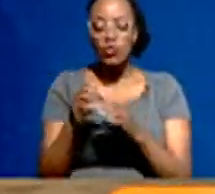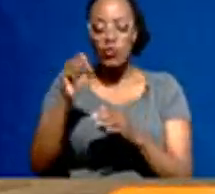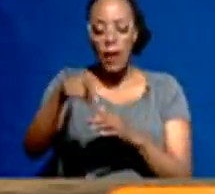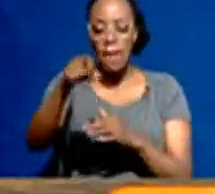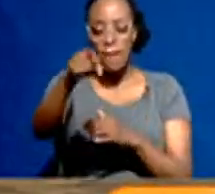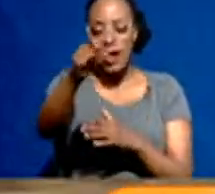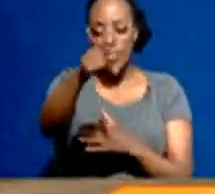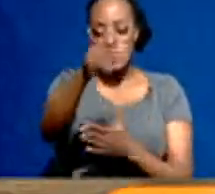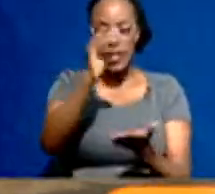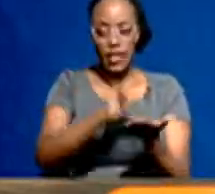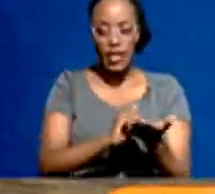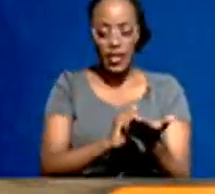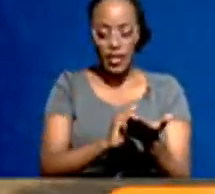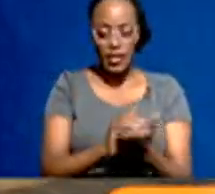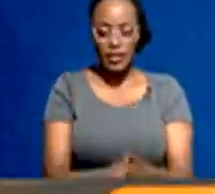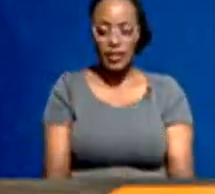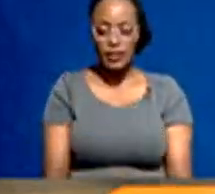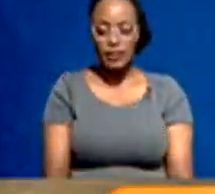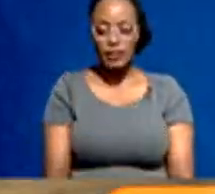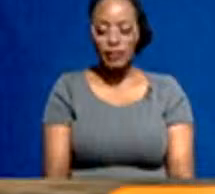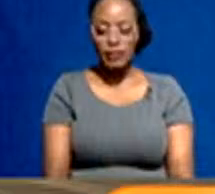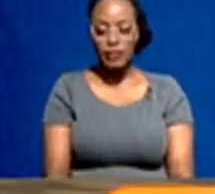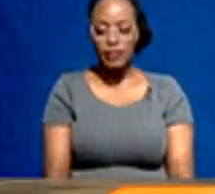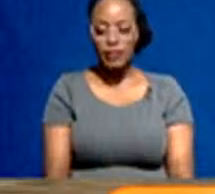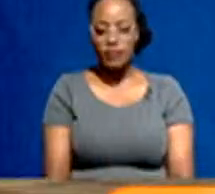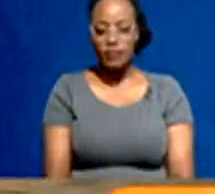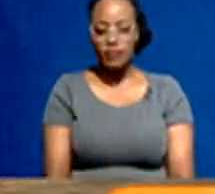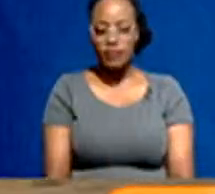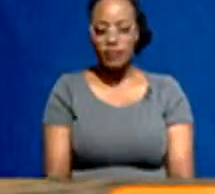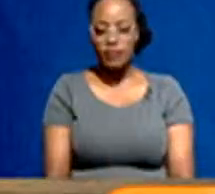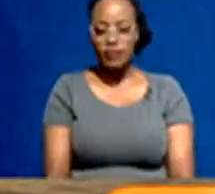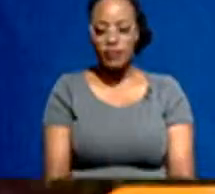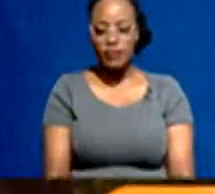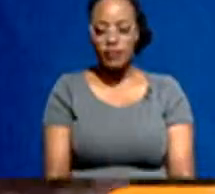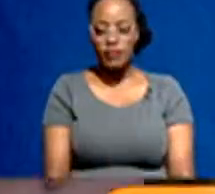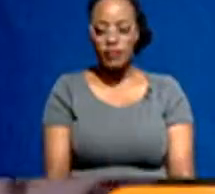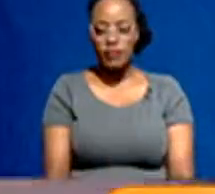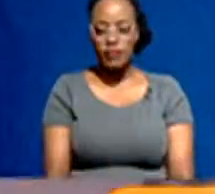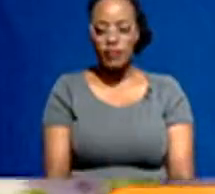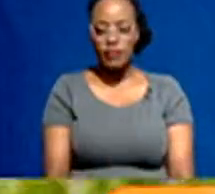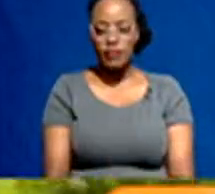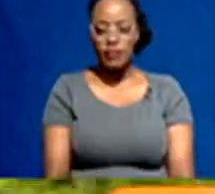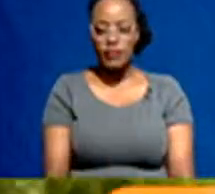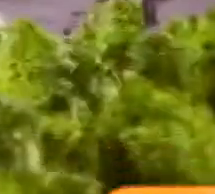Agnes Oloka Chola, Citizen TV.